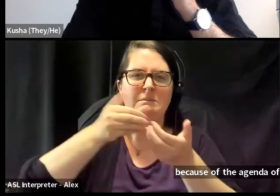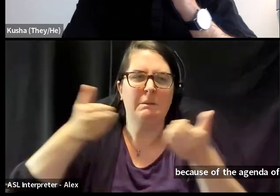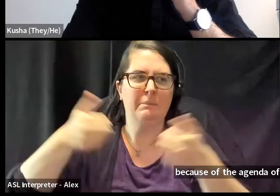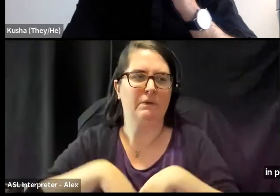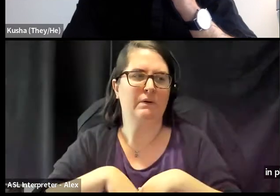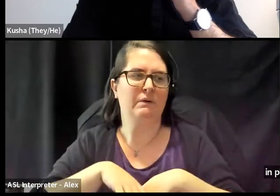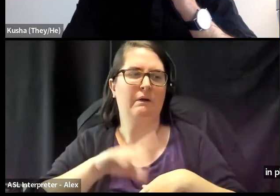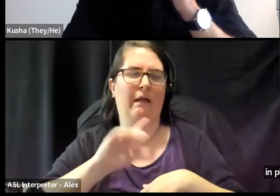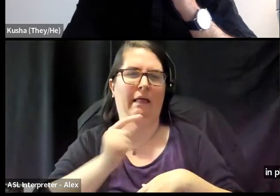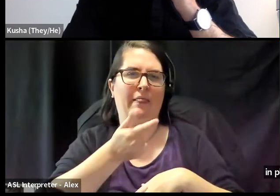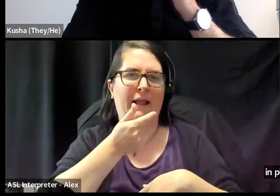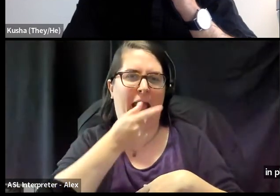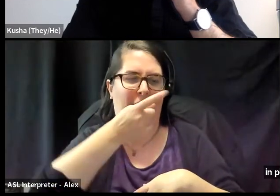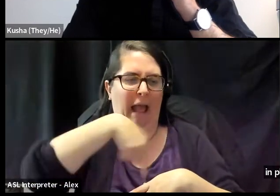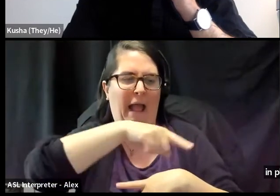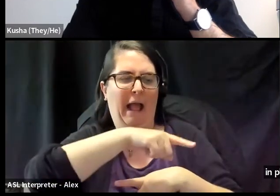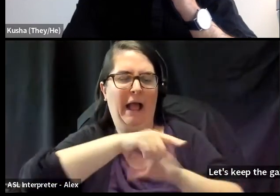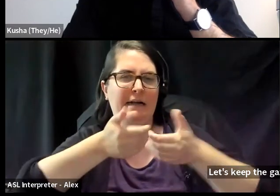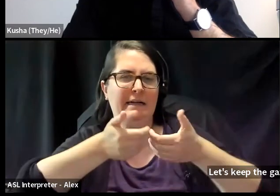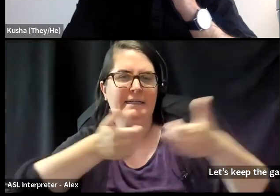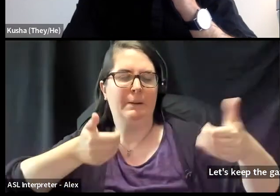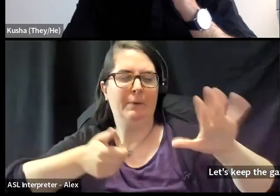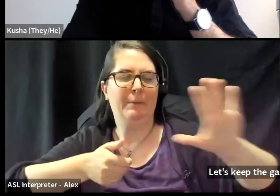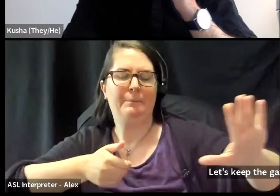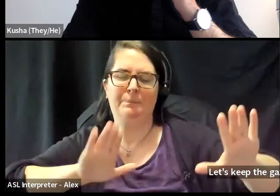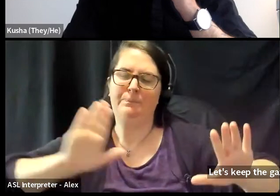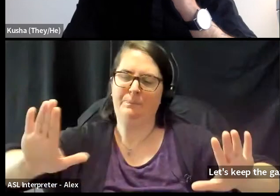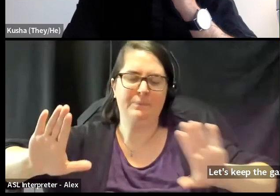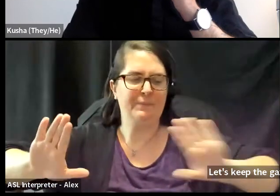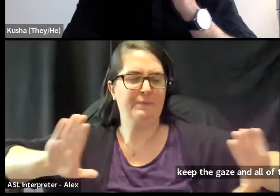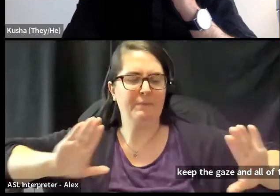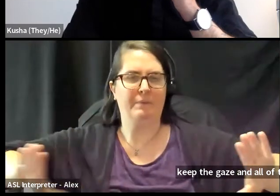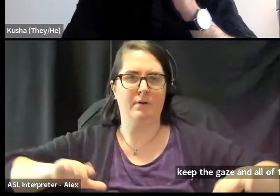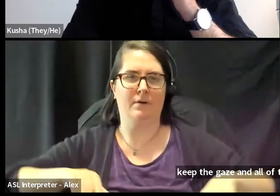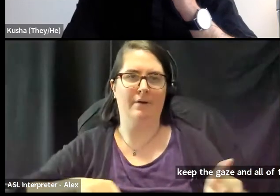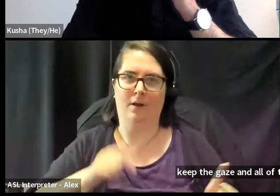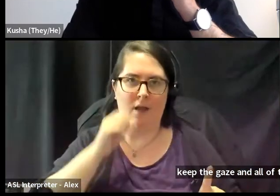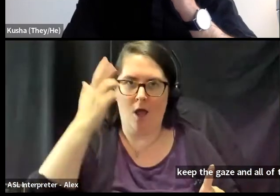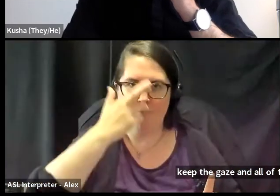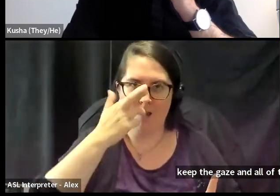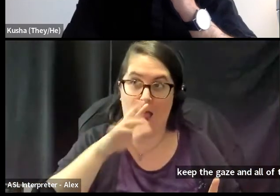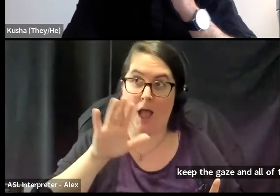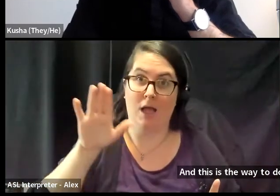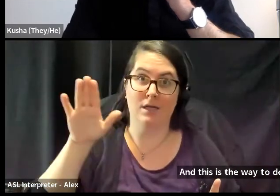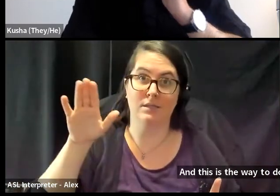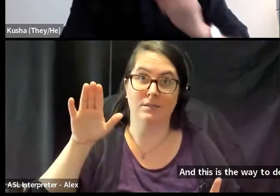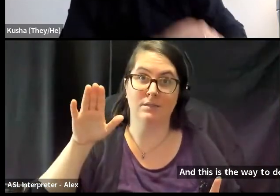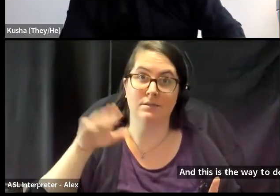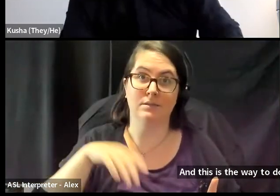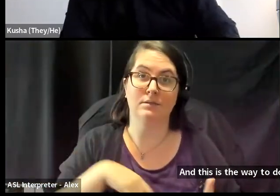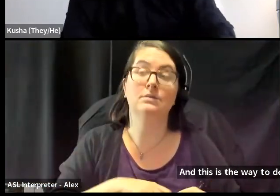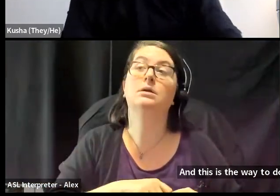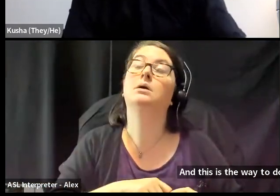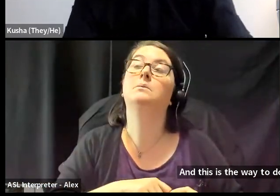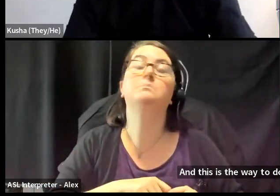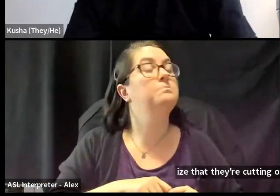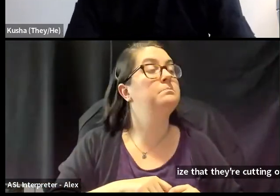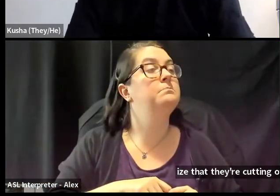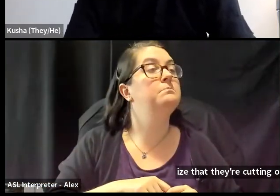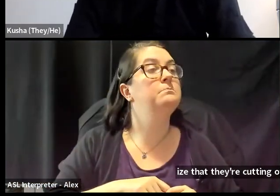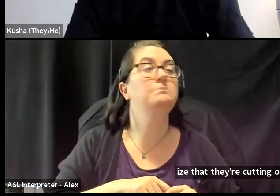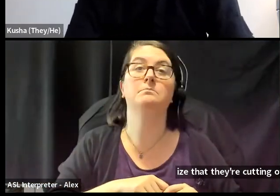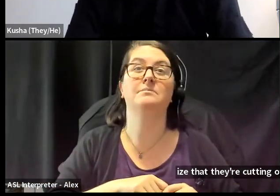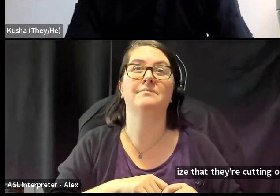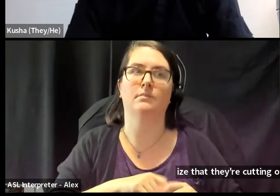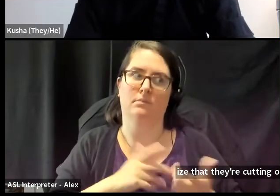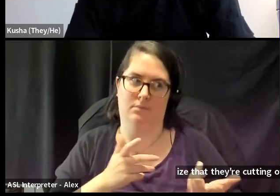their place, and this is the way to do it. They don't realize that they're cutting off their nose to spite their face. So,